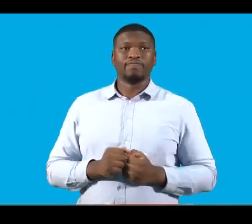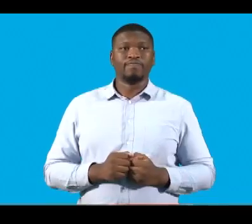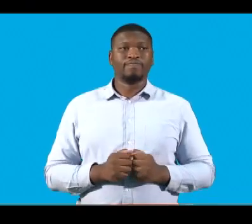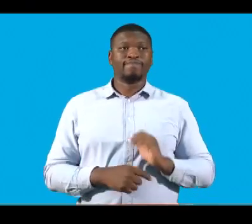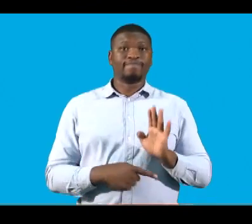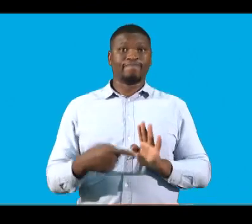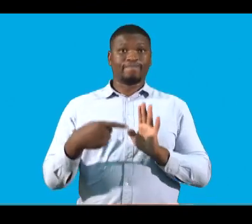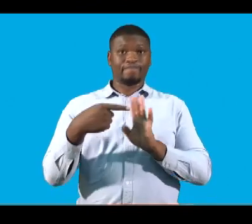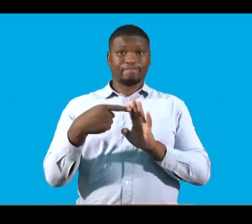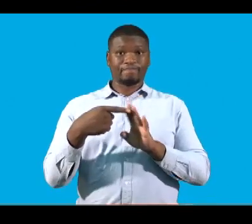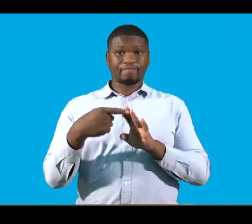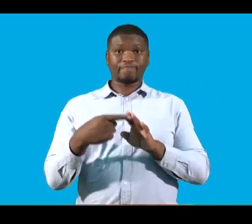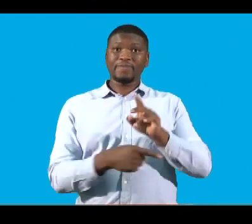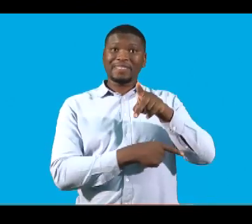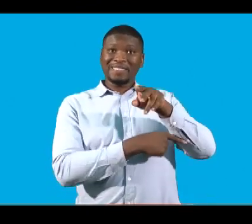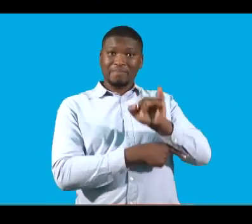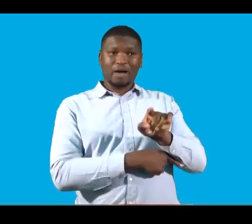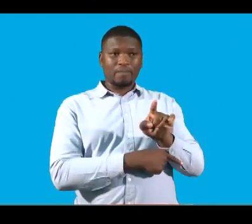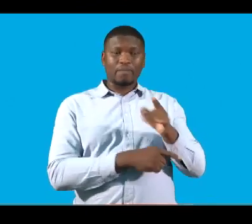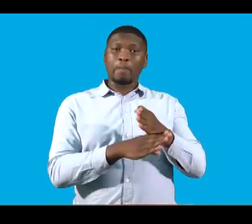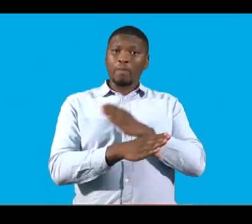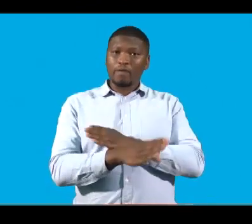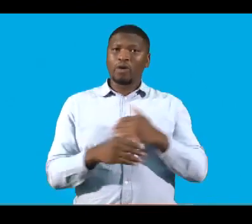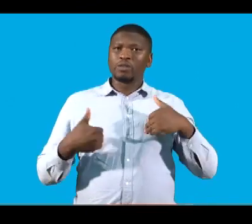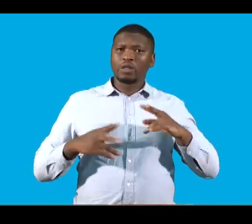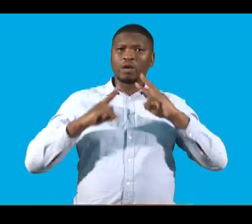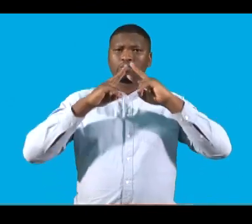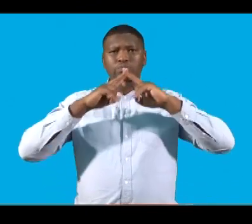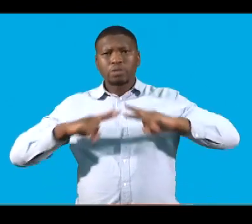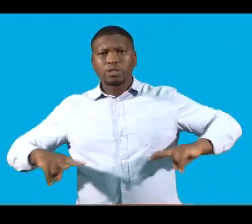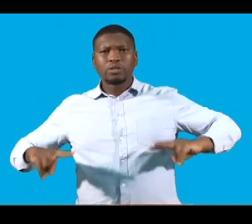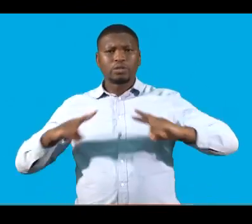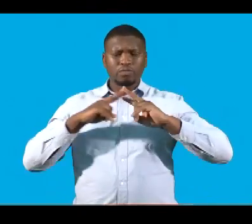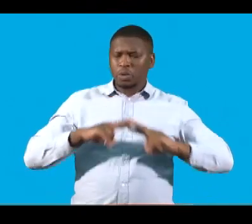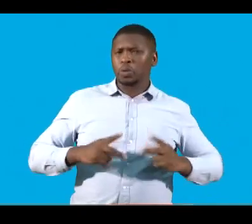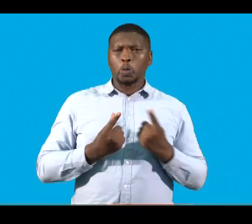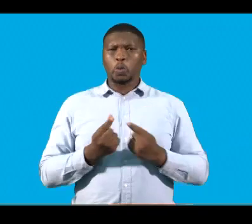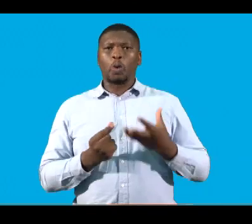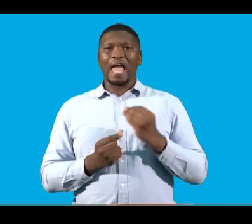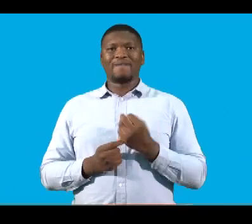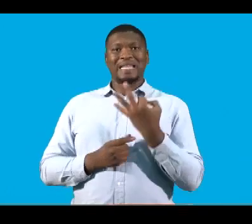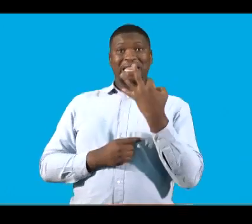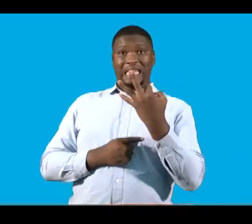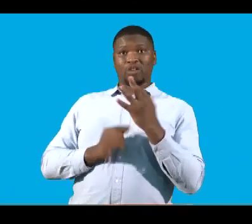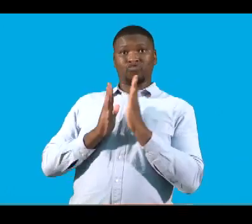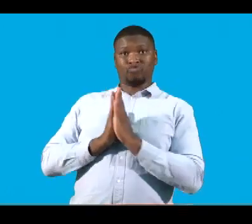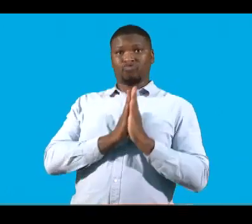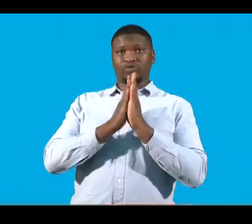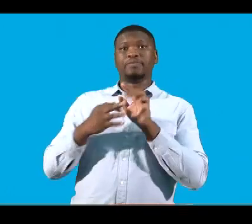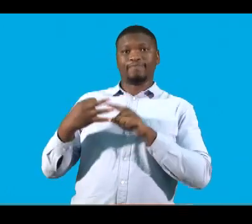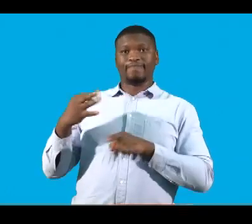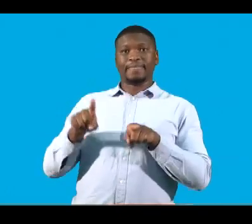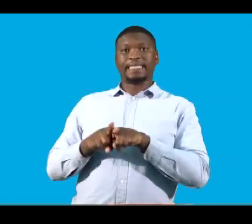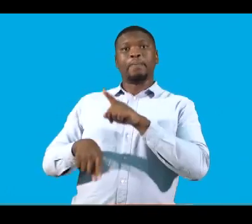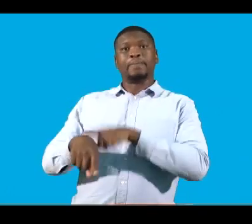paragraph. Point. Pi initially is a peace-loving boy who follows 3 religions simultaneously. So